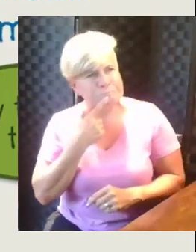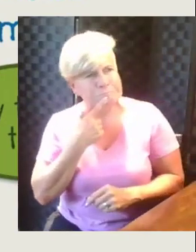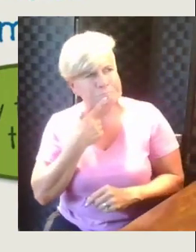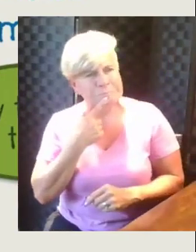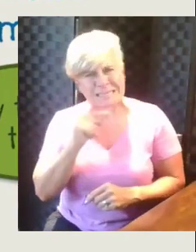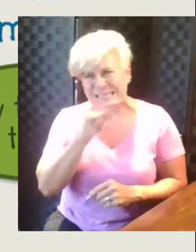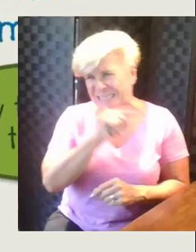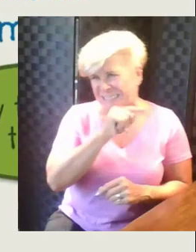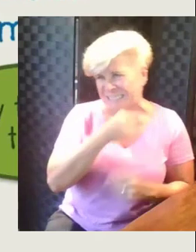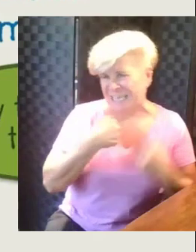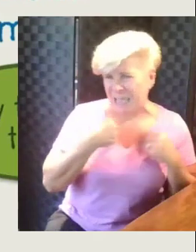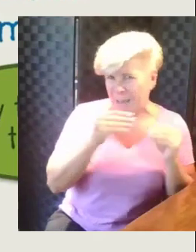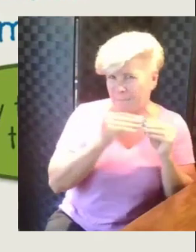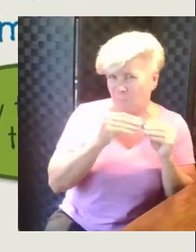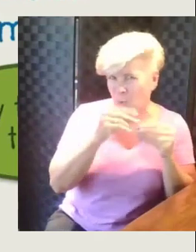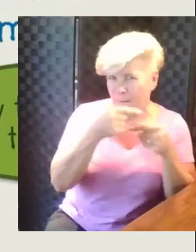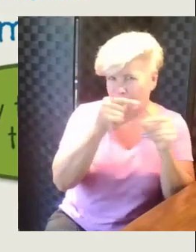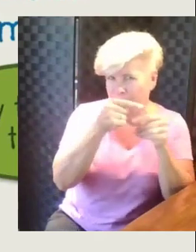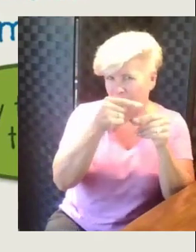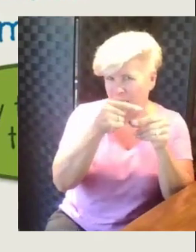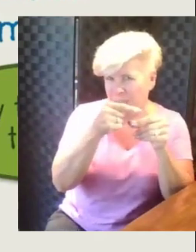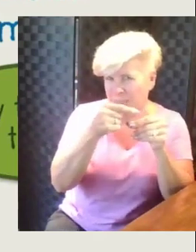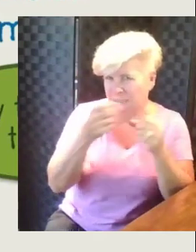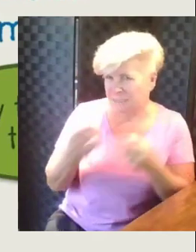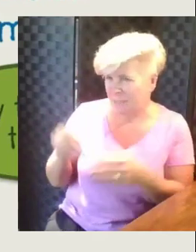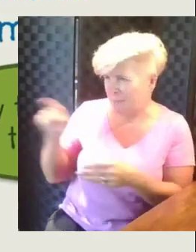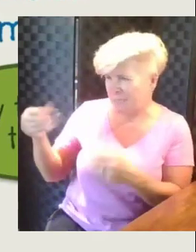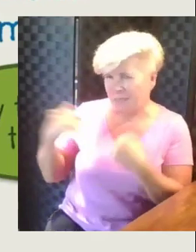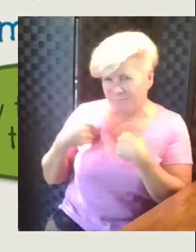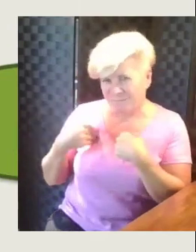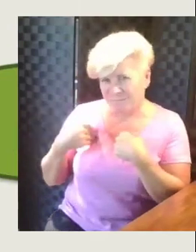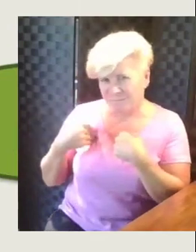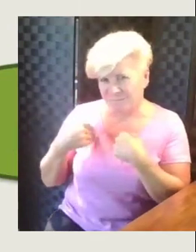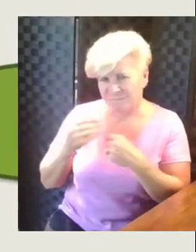more blocks, how many blocks does Ian's tower have?